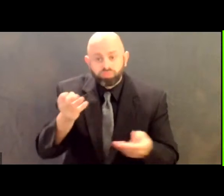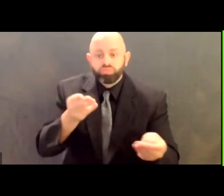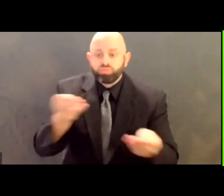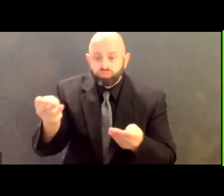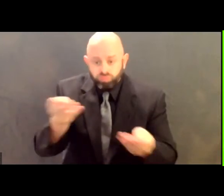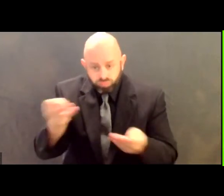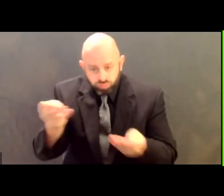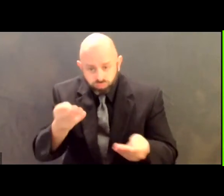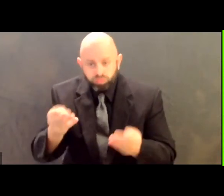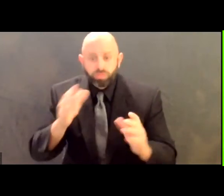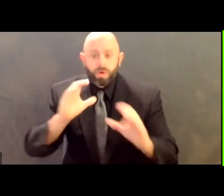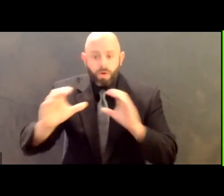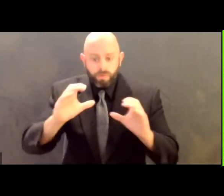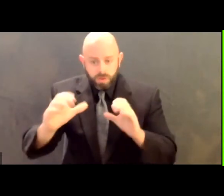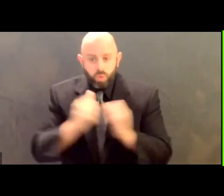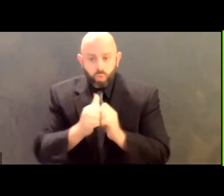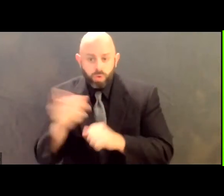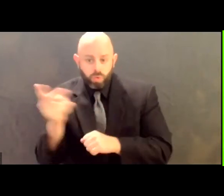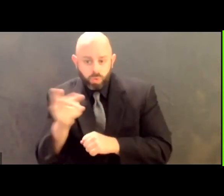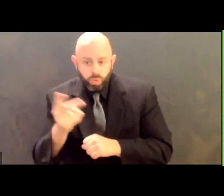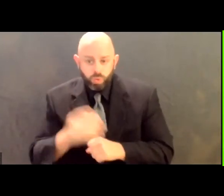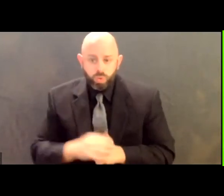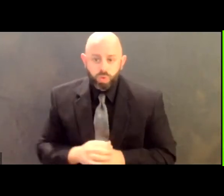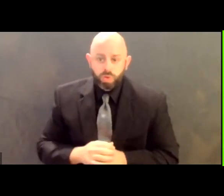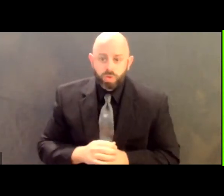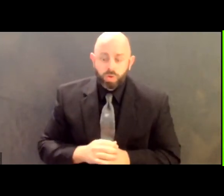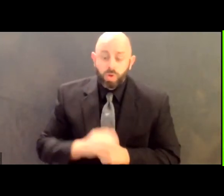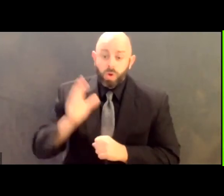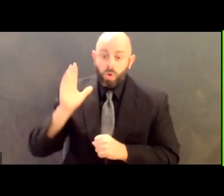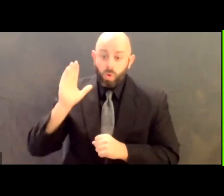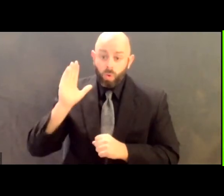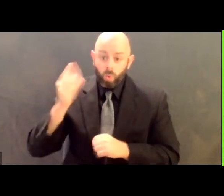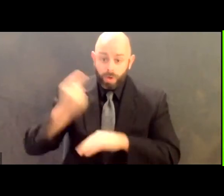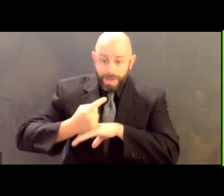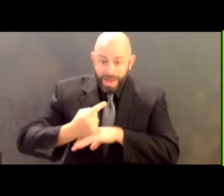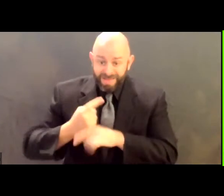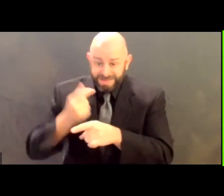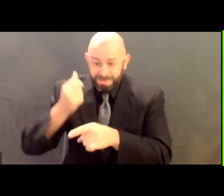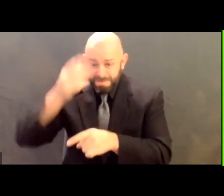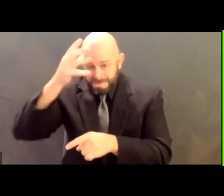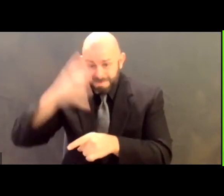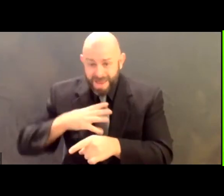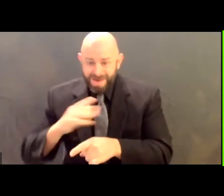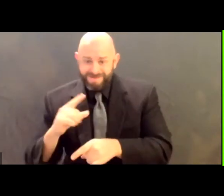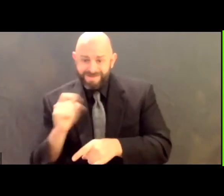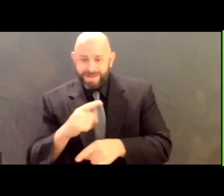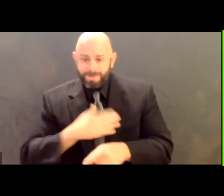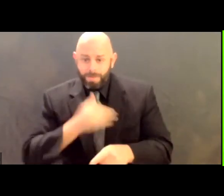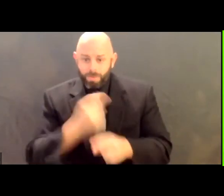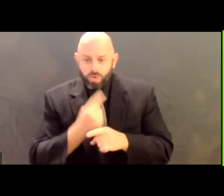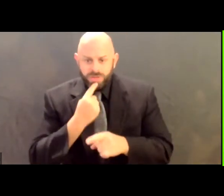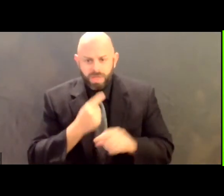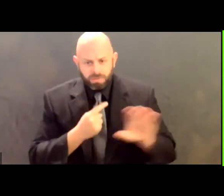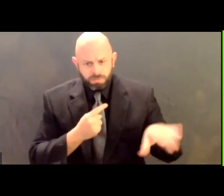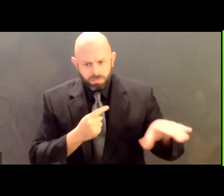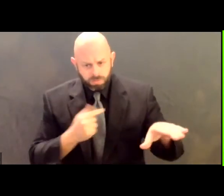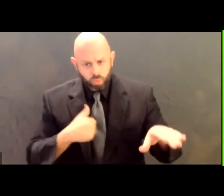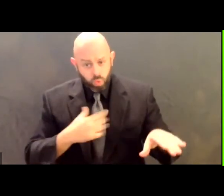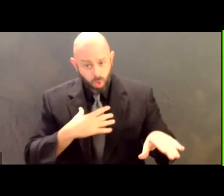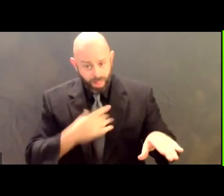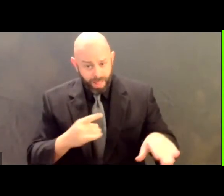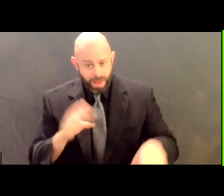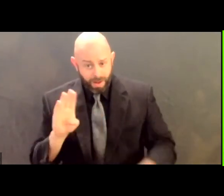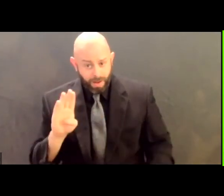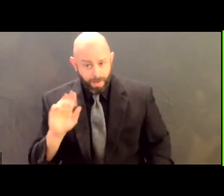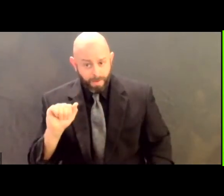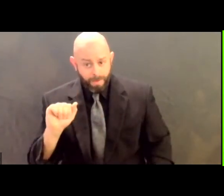brother. So one day, this man asked my brother, Frank, "How do you like being a baker?" My brother